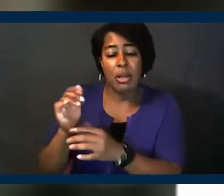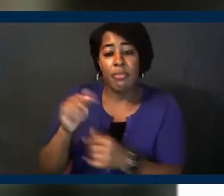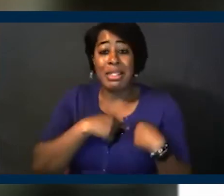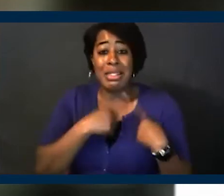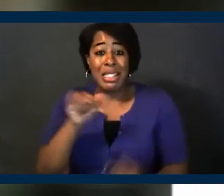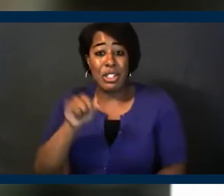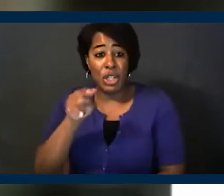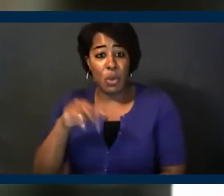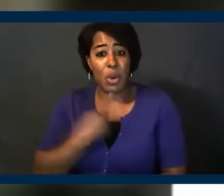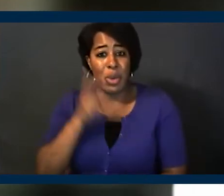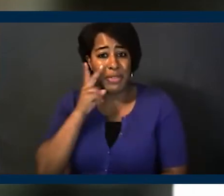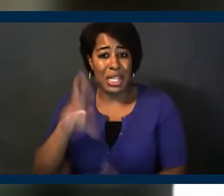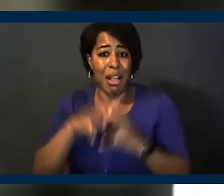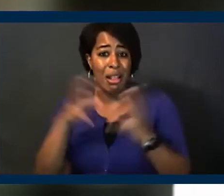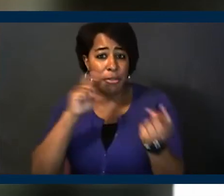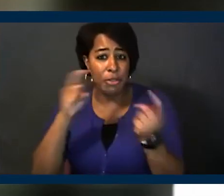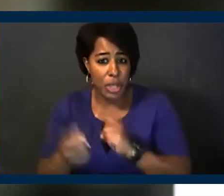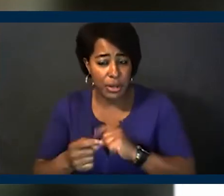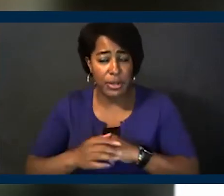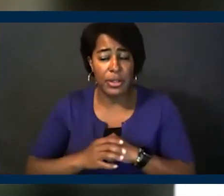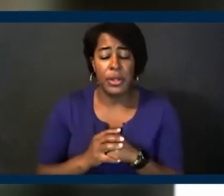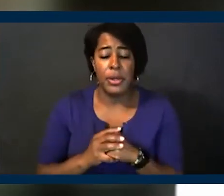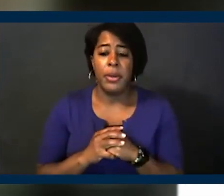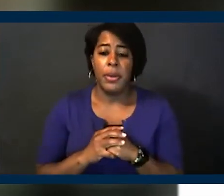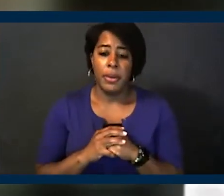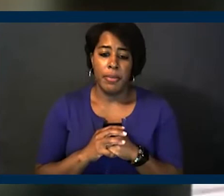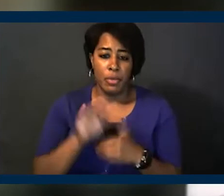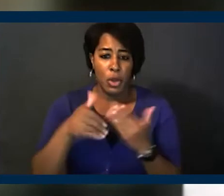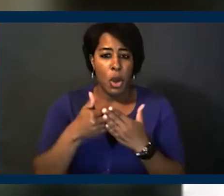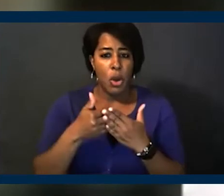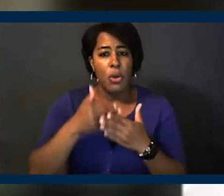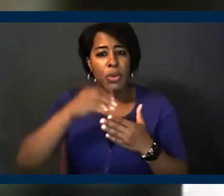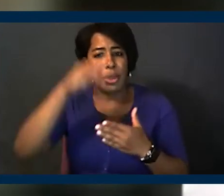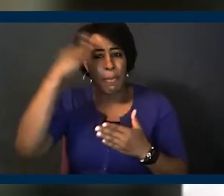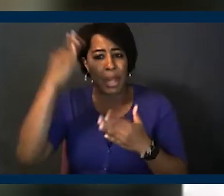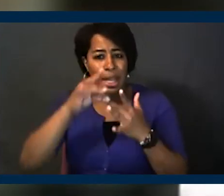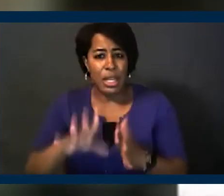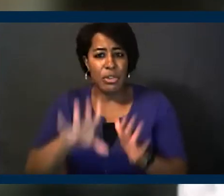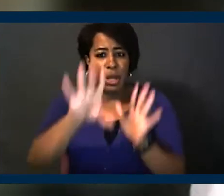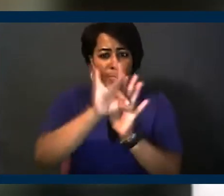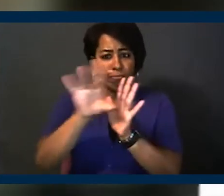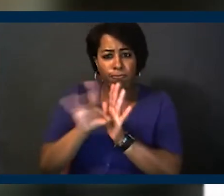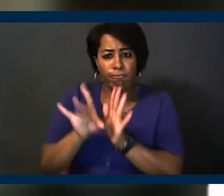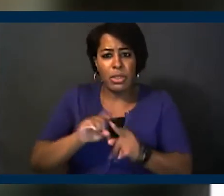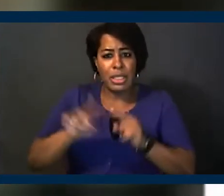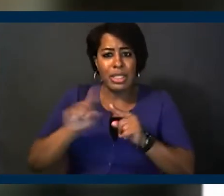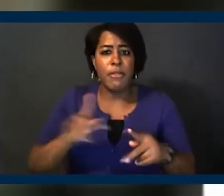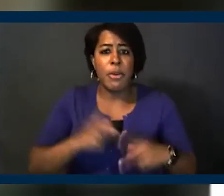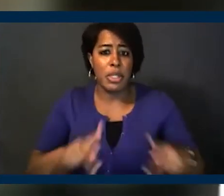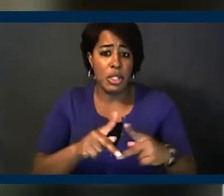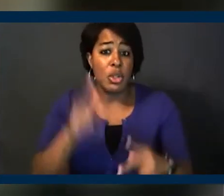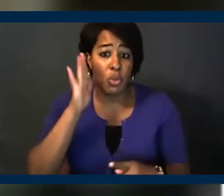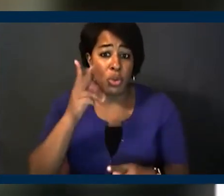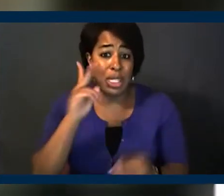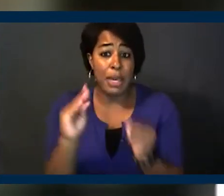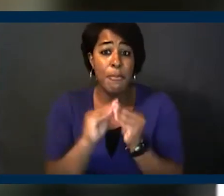the Black leaders that were appointed to different positions, we're definitely gonna see a lot more change over the next